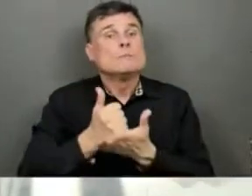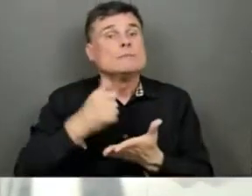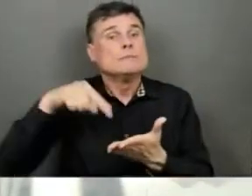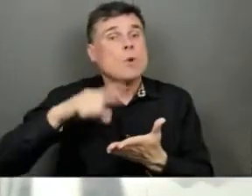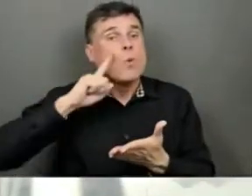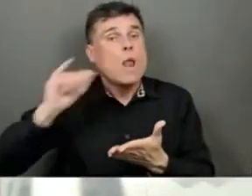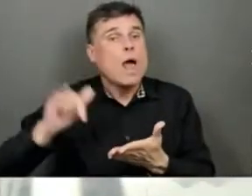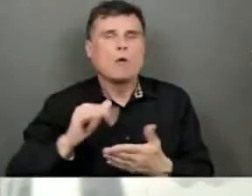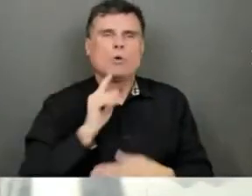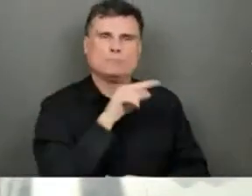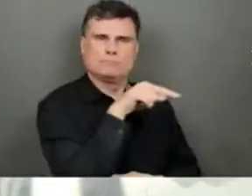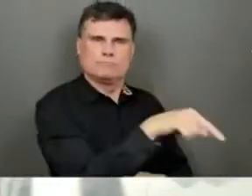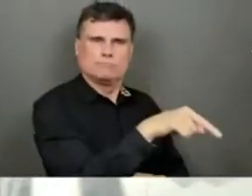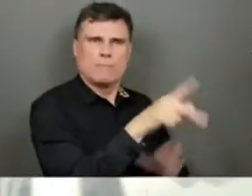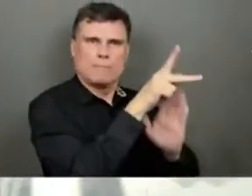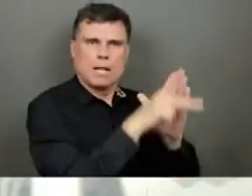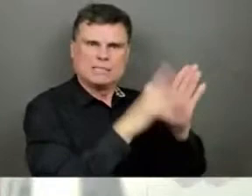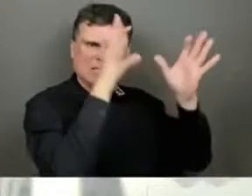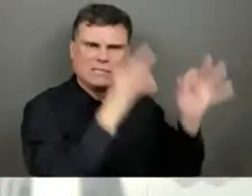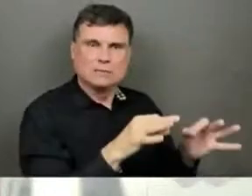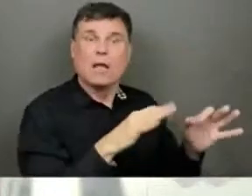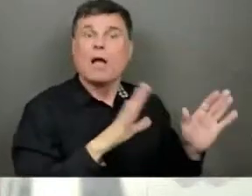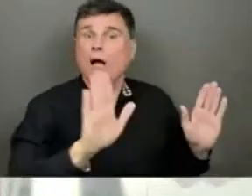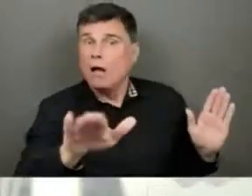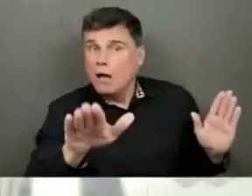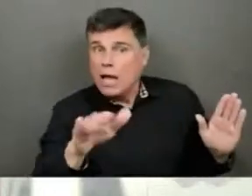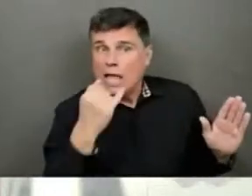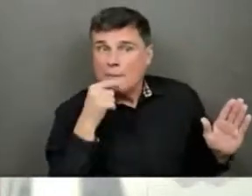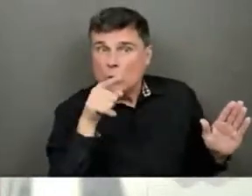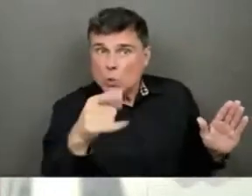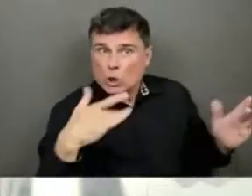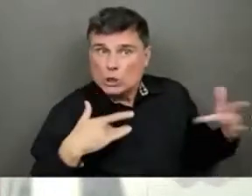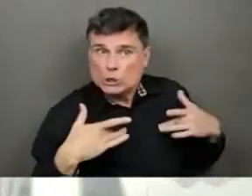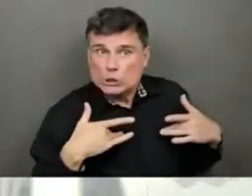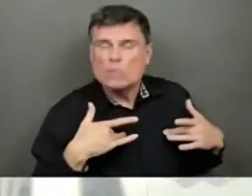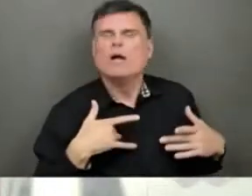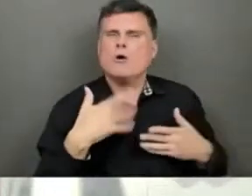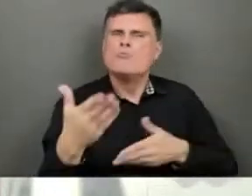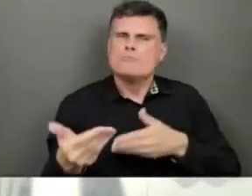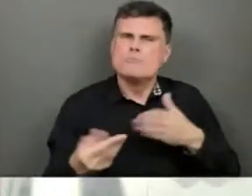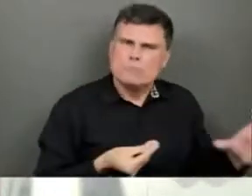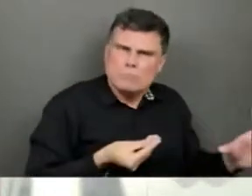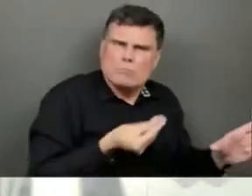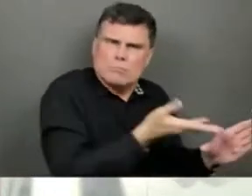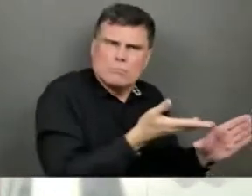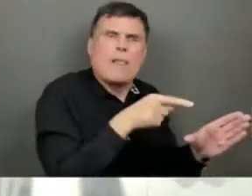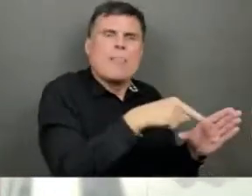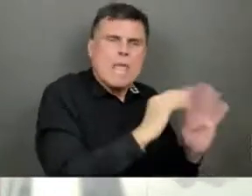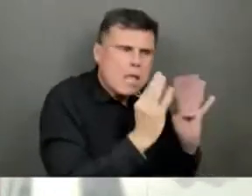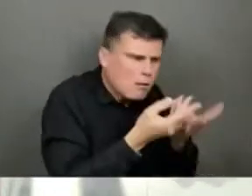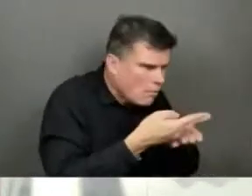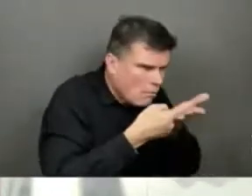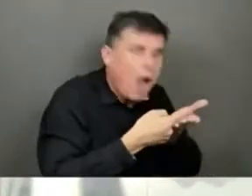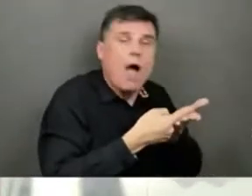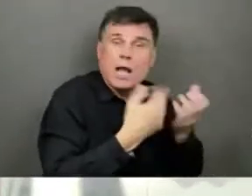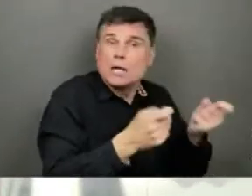I'm saying people have issues to raise about that. They can raise them, and the changes do get made. I'm not saying they will in this case. Obviously, you have to look at the